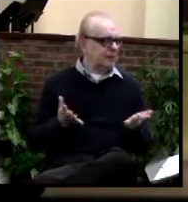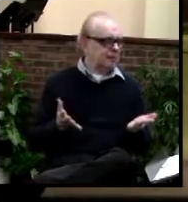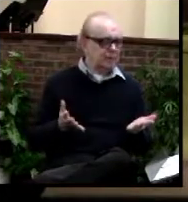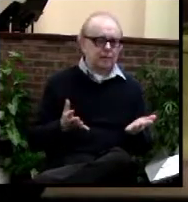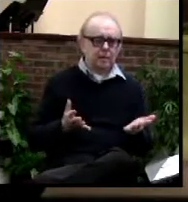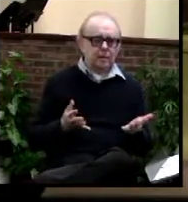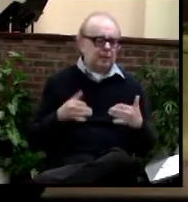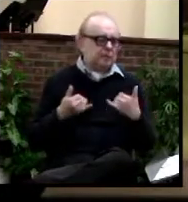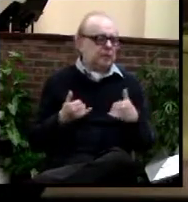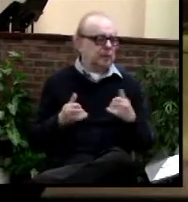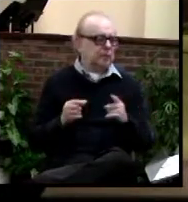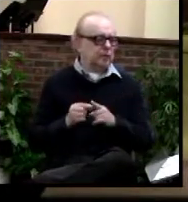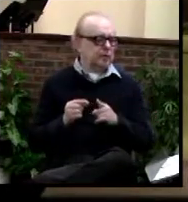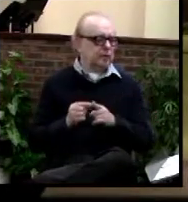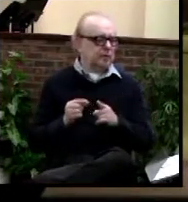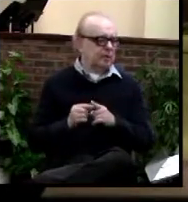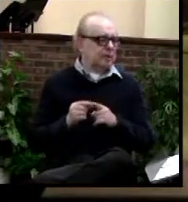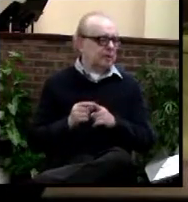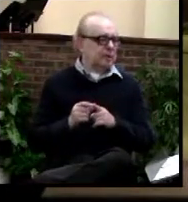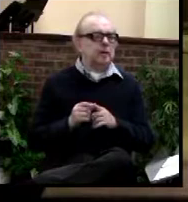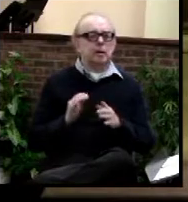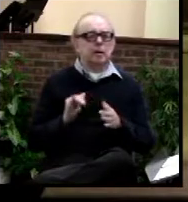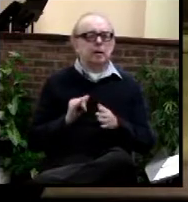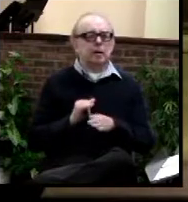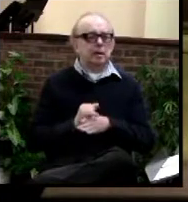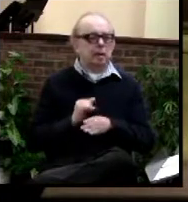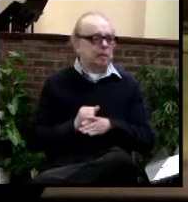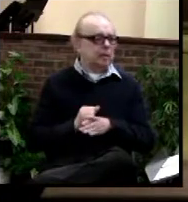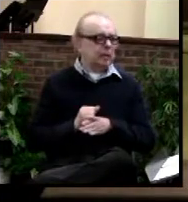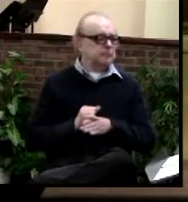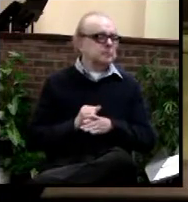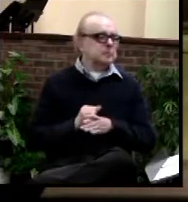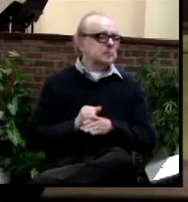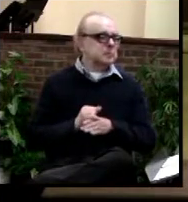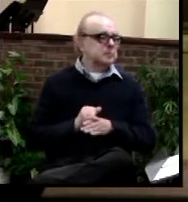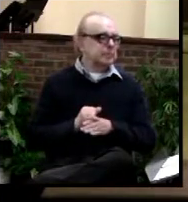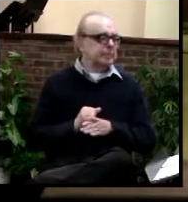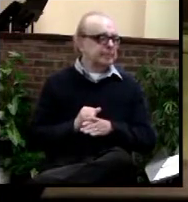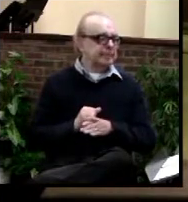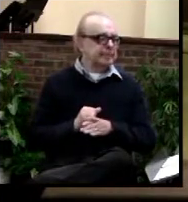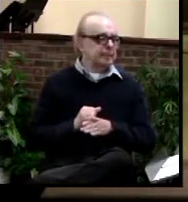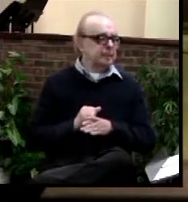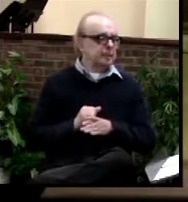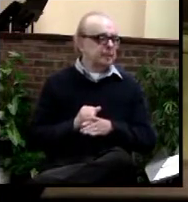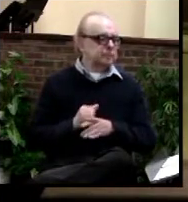on the movie that's coming out from the book, 50 Shades of Gray, and trying